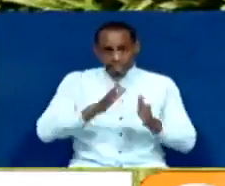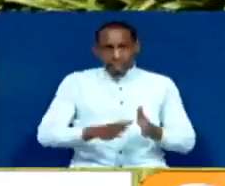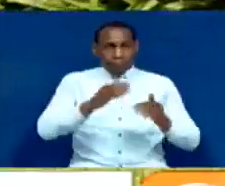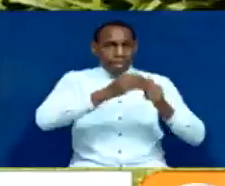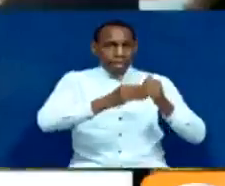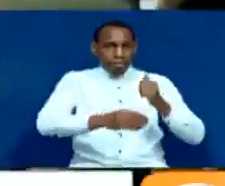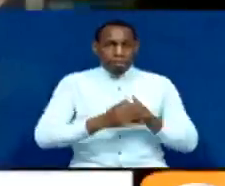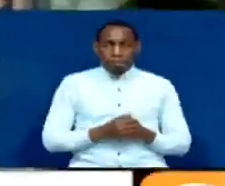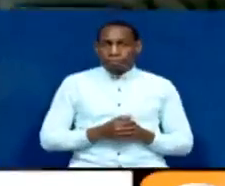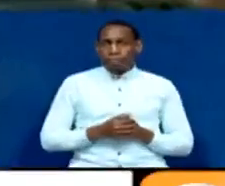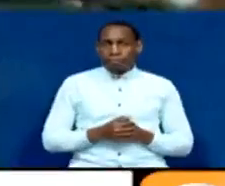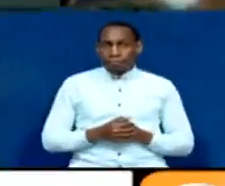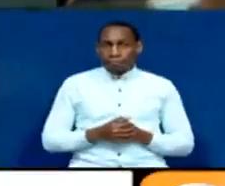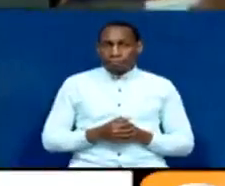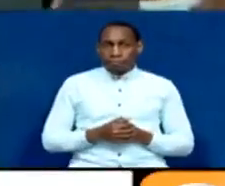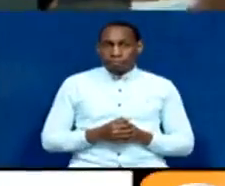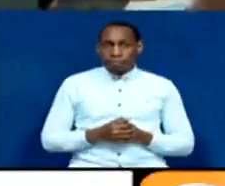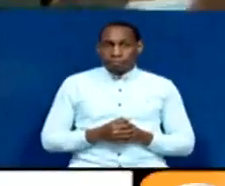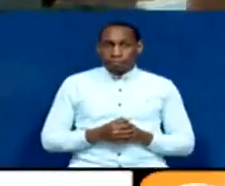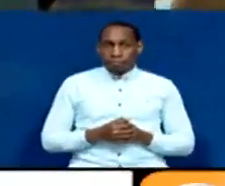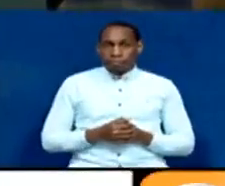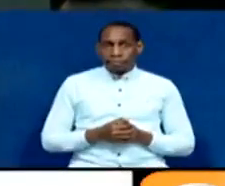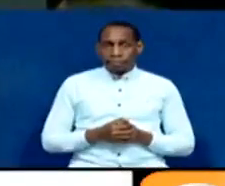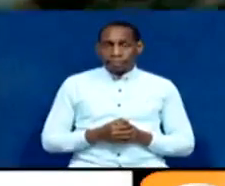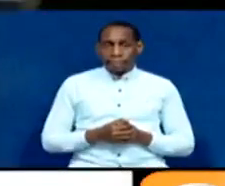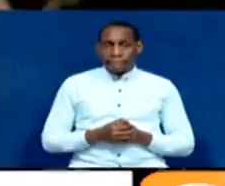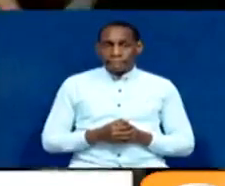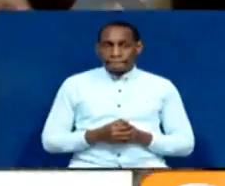Mike Mbuvi Sonko. So help me God.